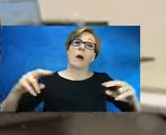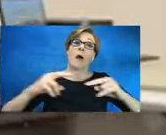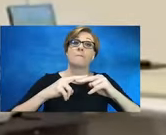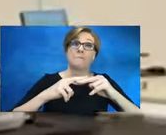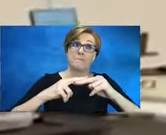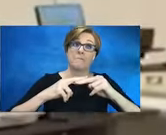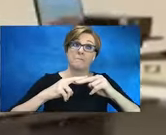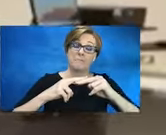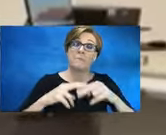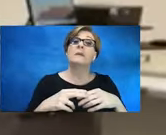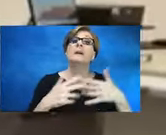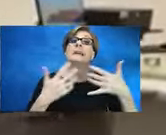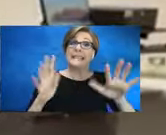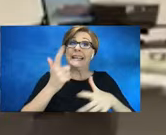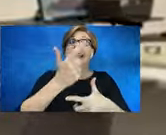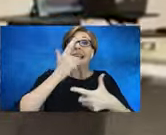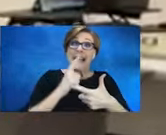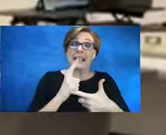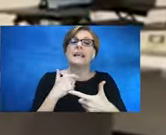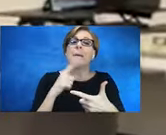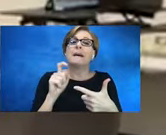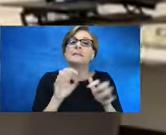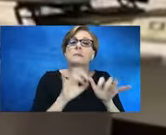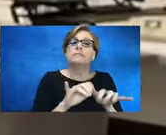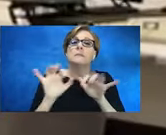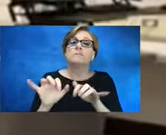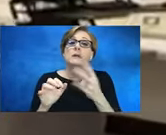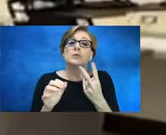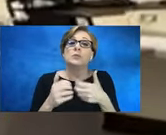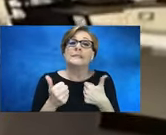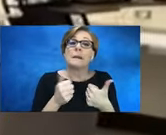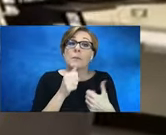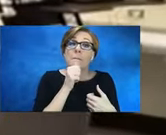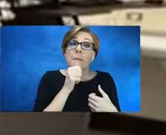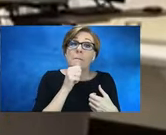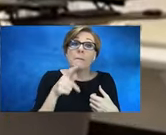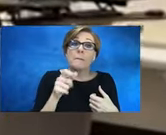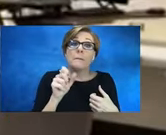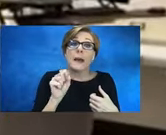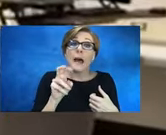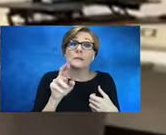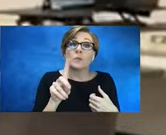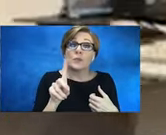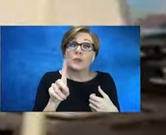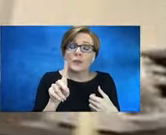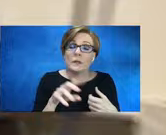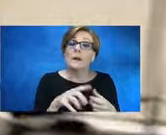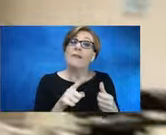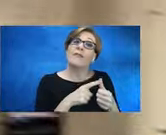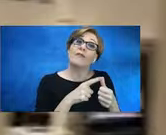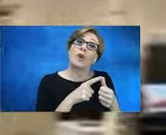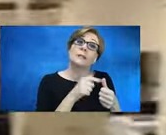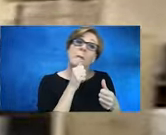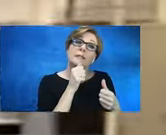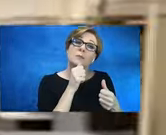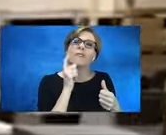of passwords that need to be entered, two separate passwords. The first password is going to be for the Windows operating